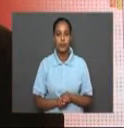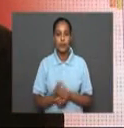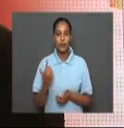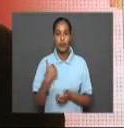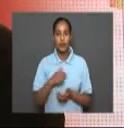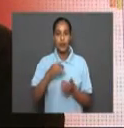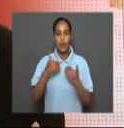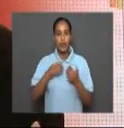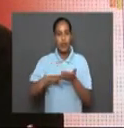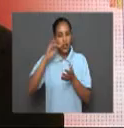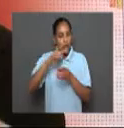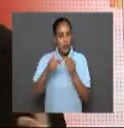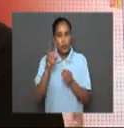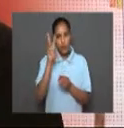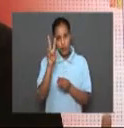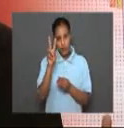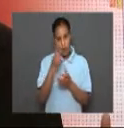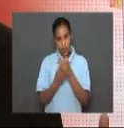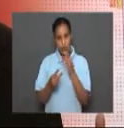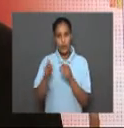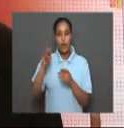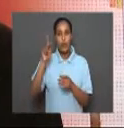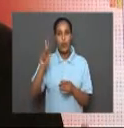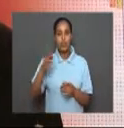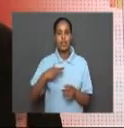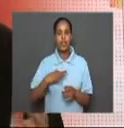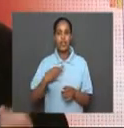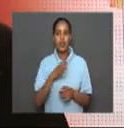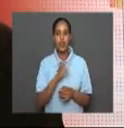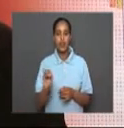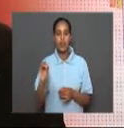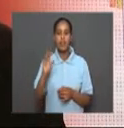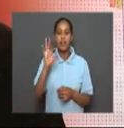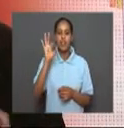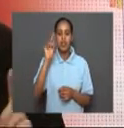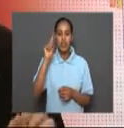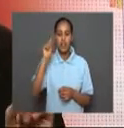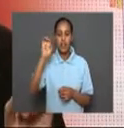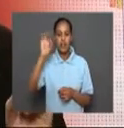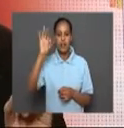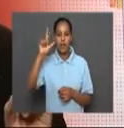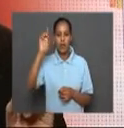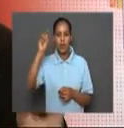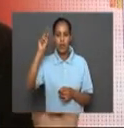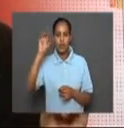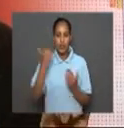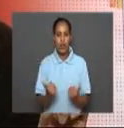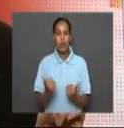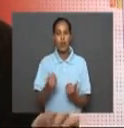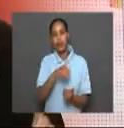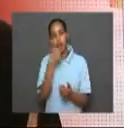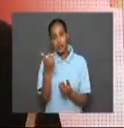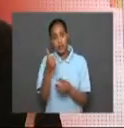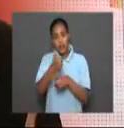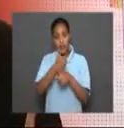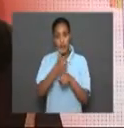We have learned about both polystyrene and Teflon. Now it is time for